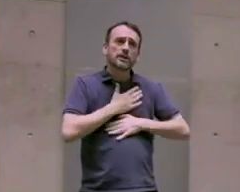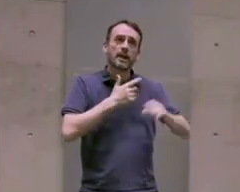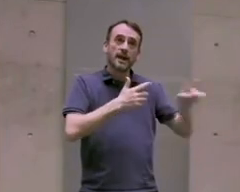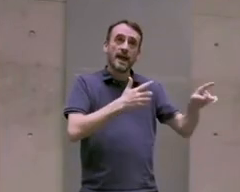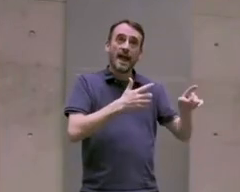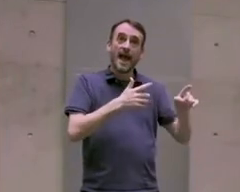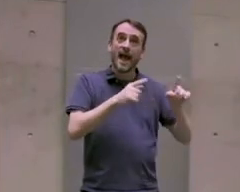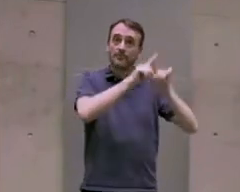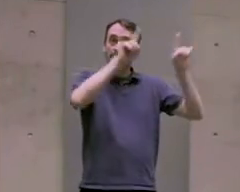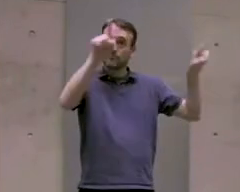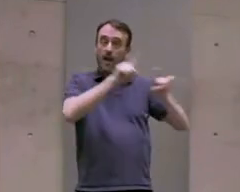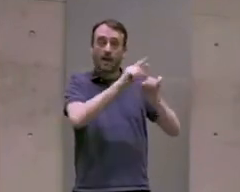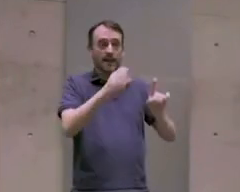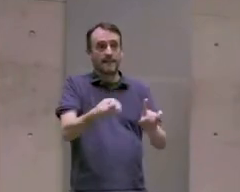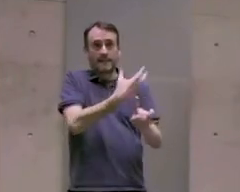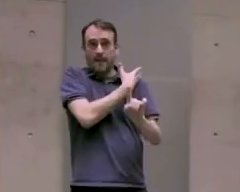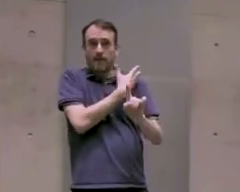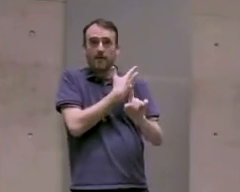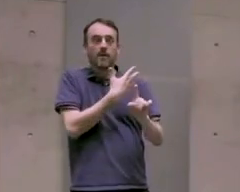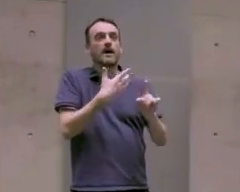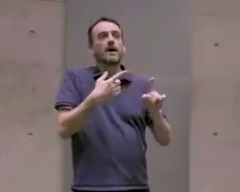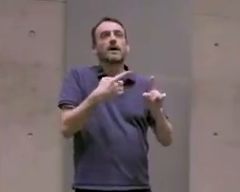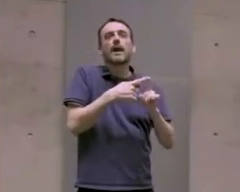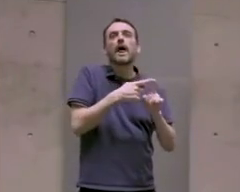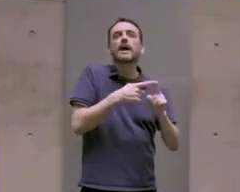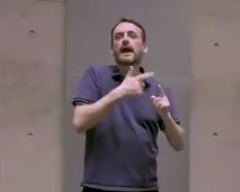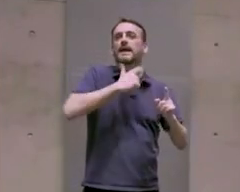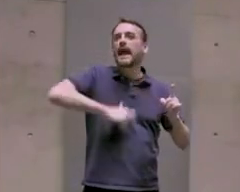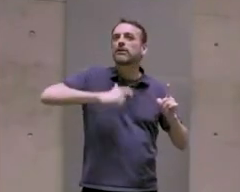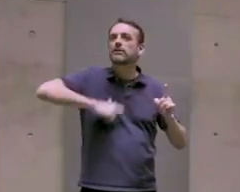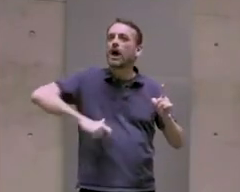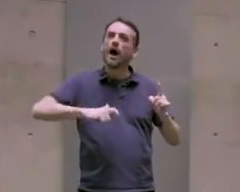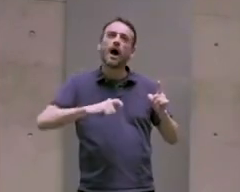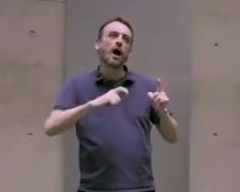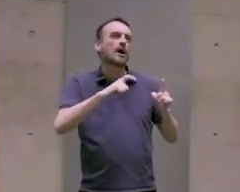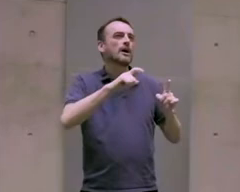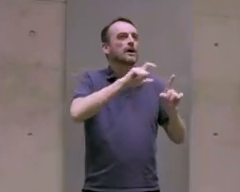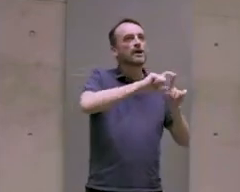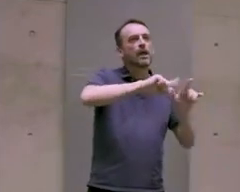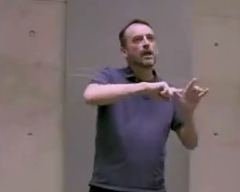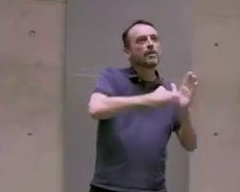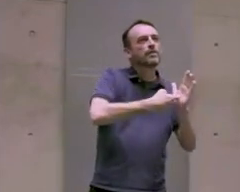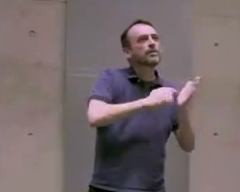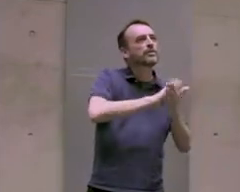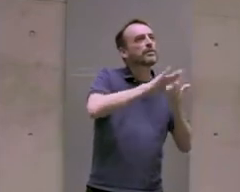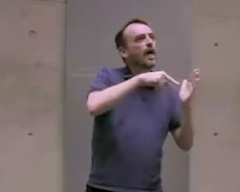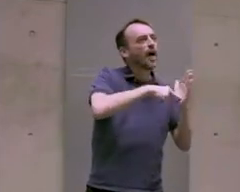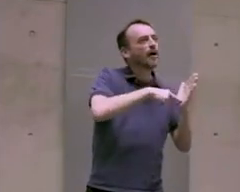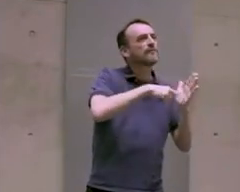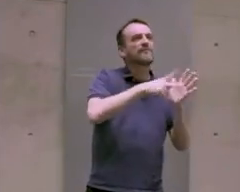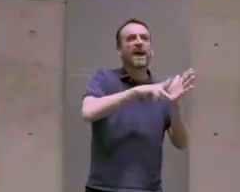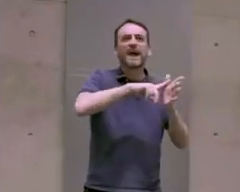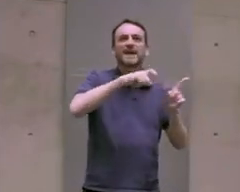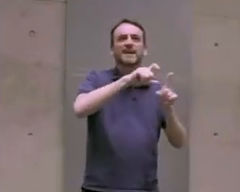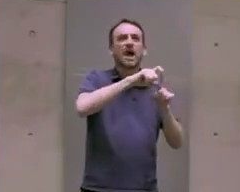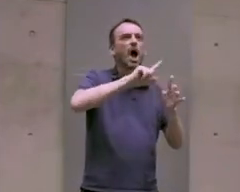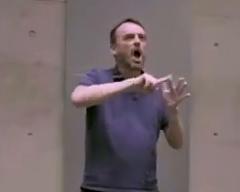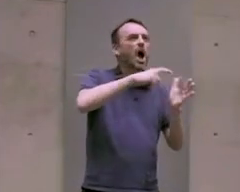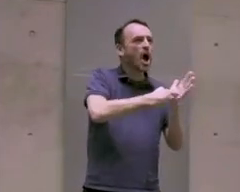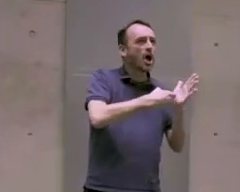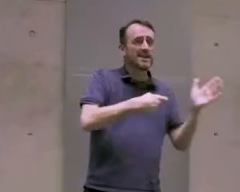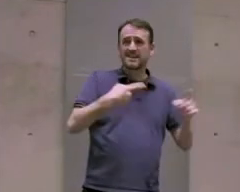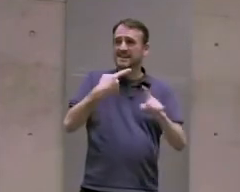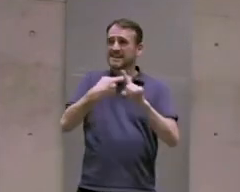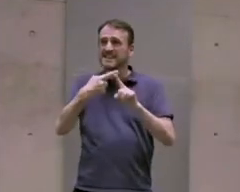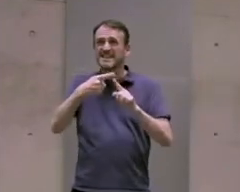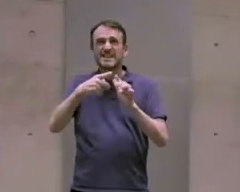the Xenomorph, and something Star Trek-y. And I'd be like, if it's those three things, that's a lot of the people who are